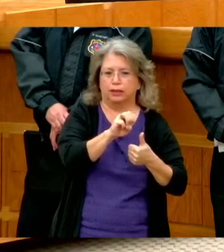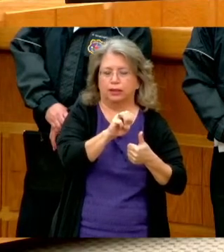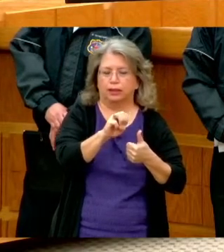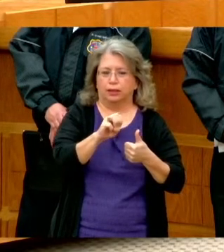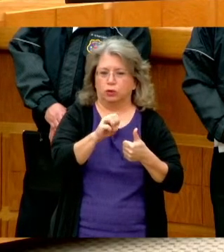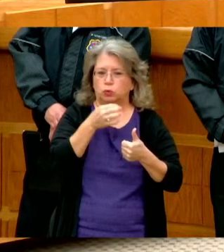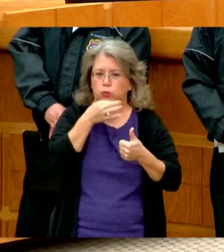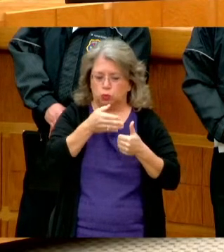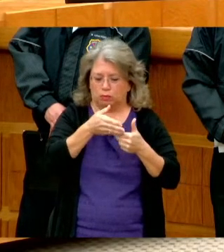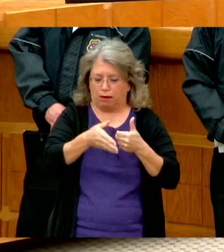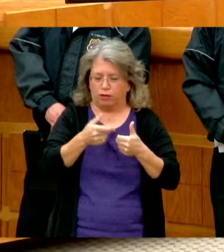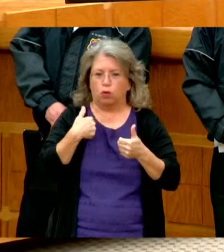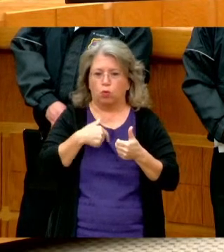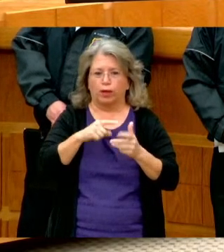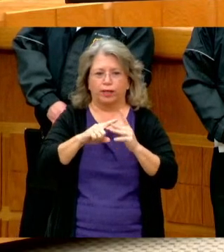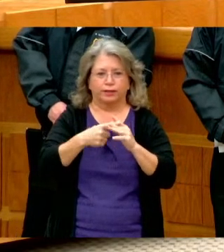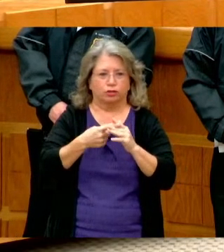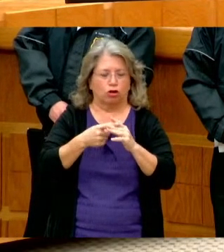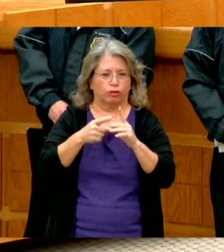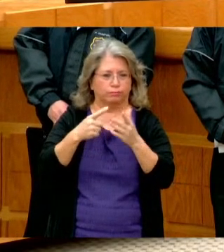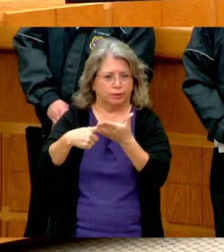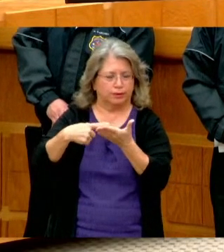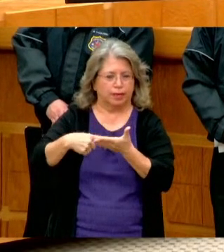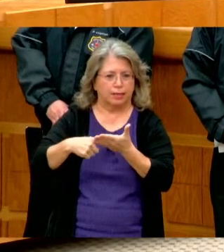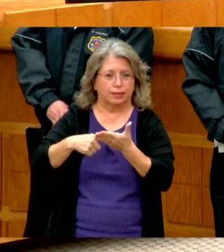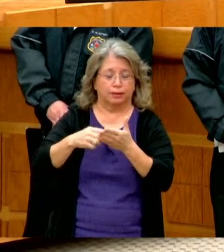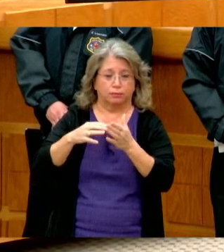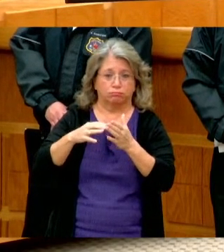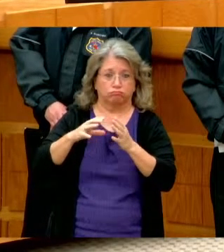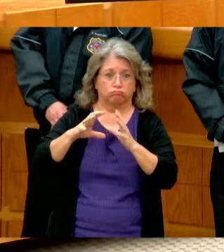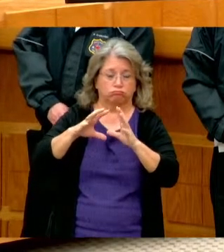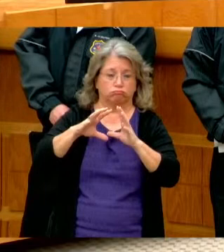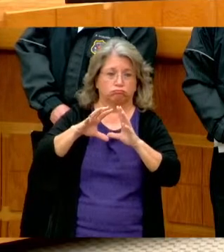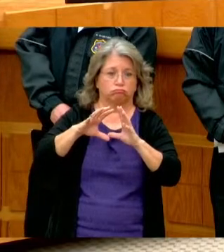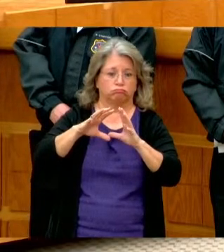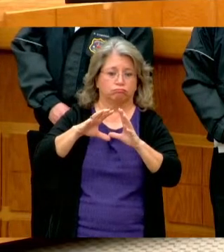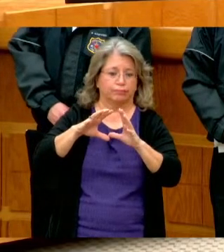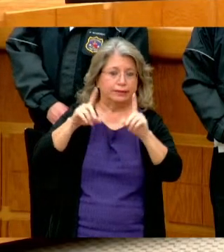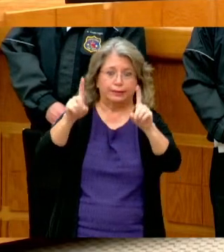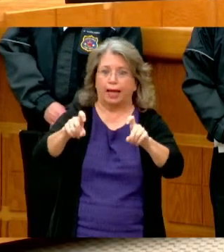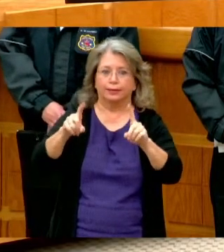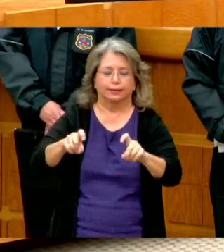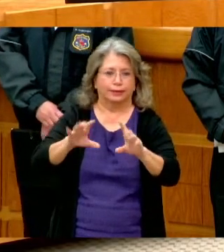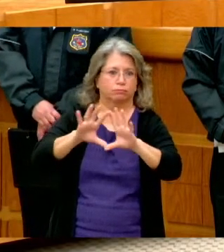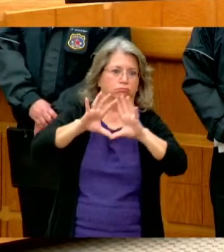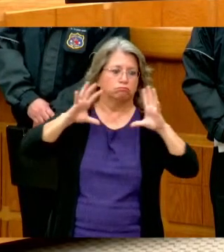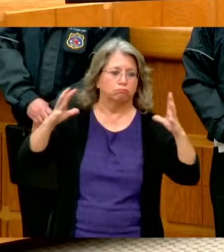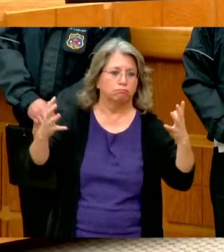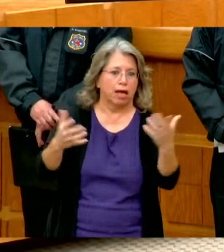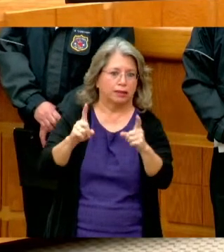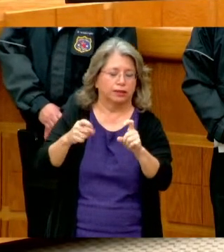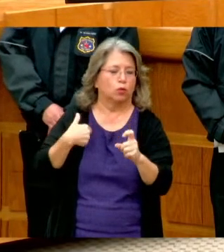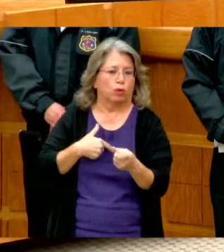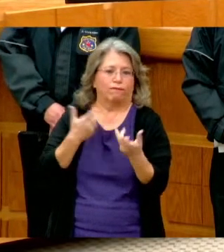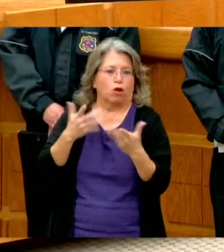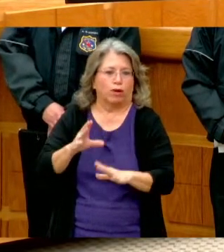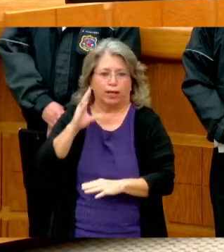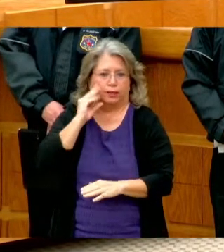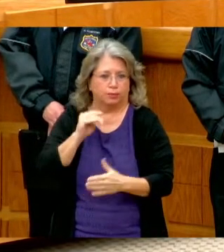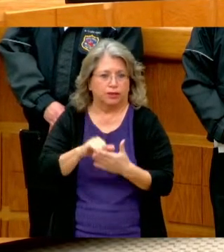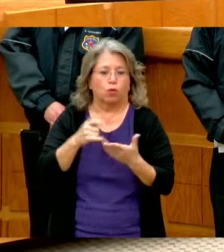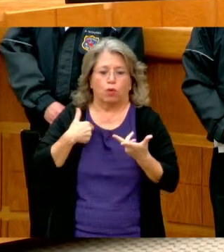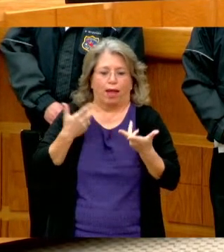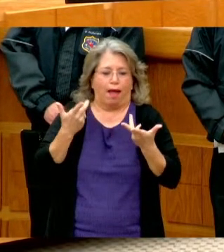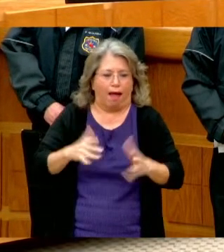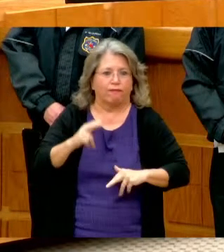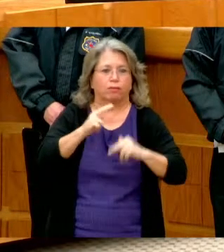mass testing. And so we are experienced, and we have built it, and they are coming. Those vaccines